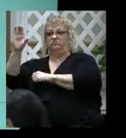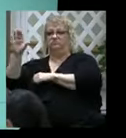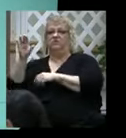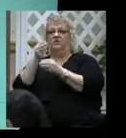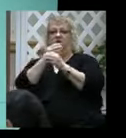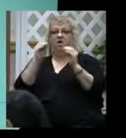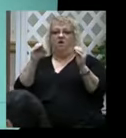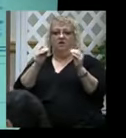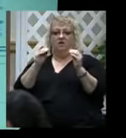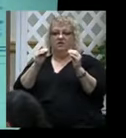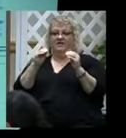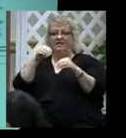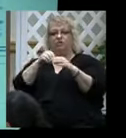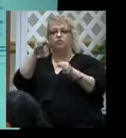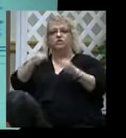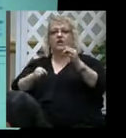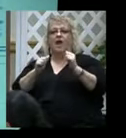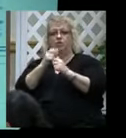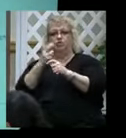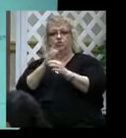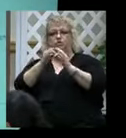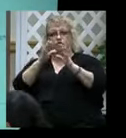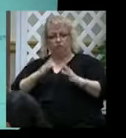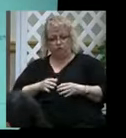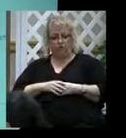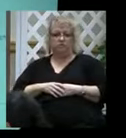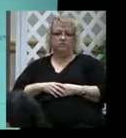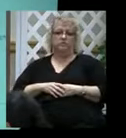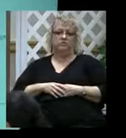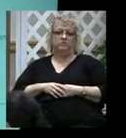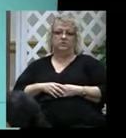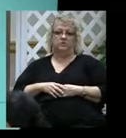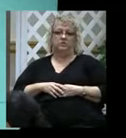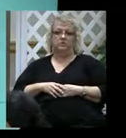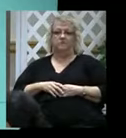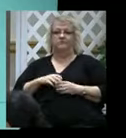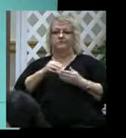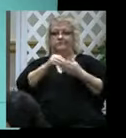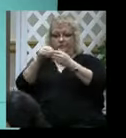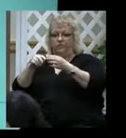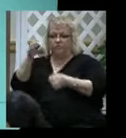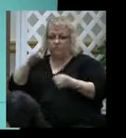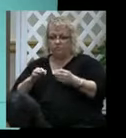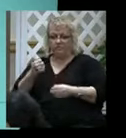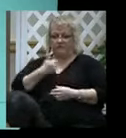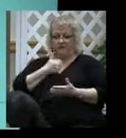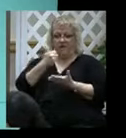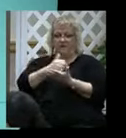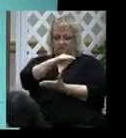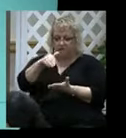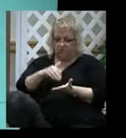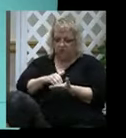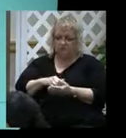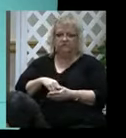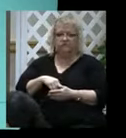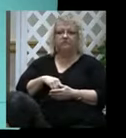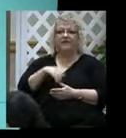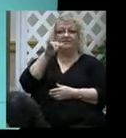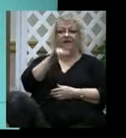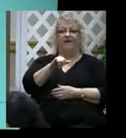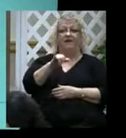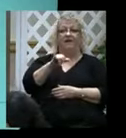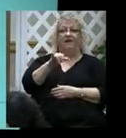in our judiciary. But how to use an interpreter, tips on going to court, self-help centers. We've reformatted that content